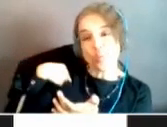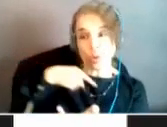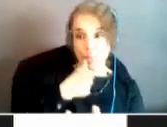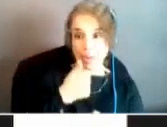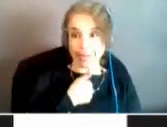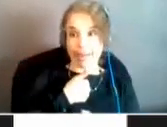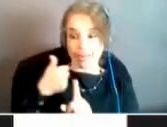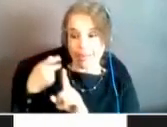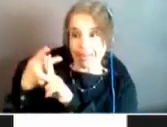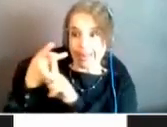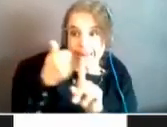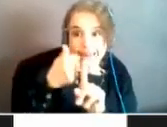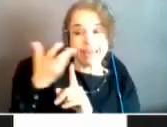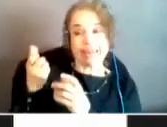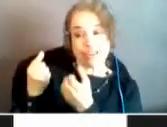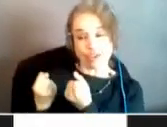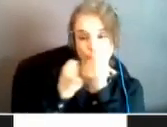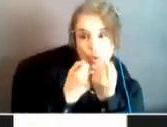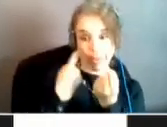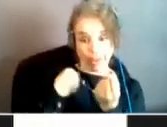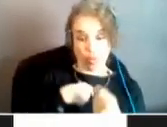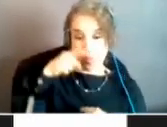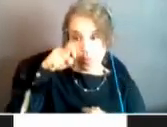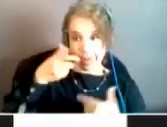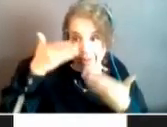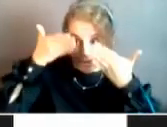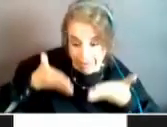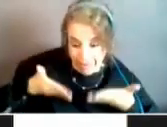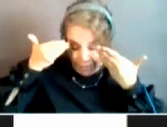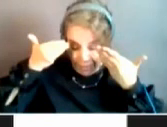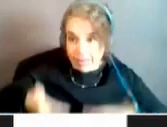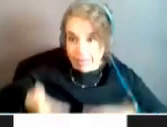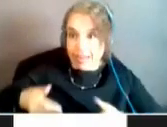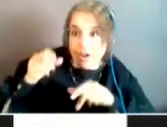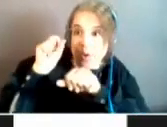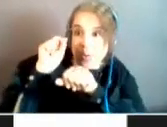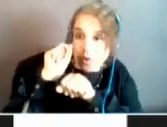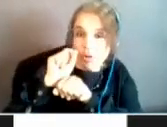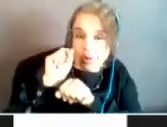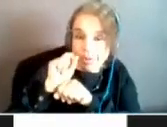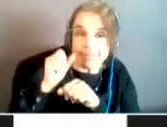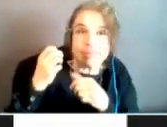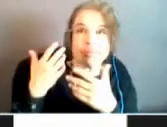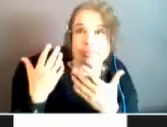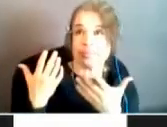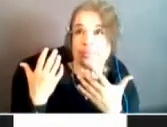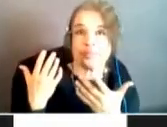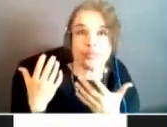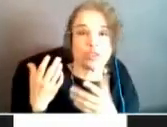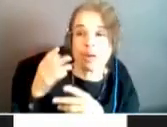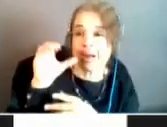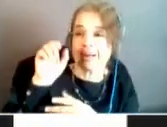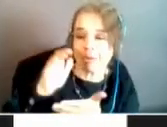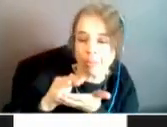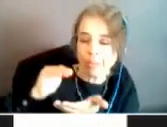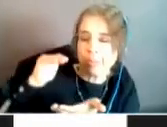ourselves and get the support that we need. If you are working with, a caseload